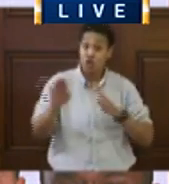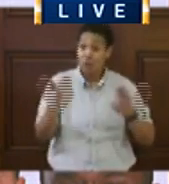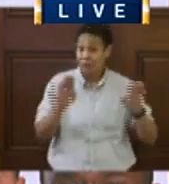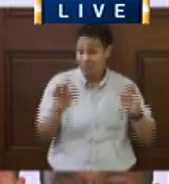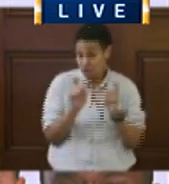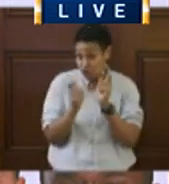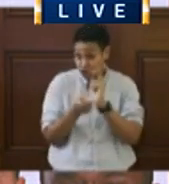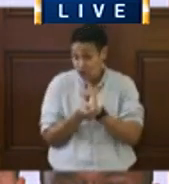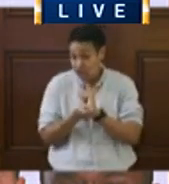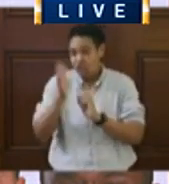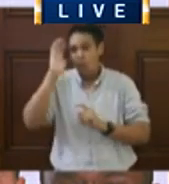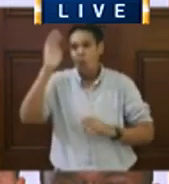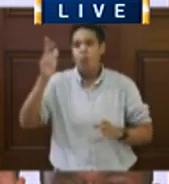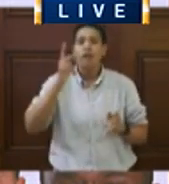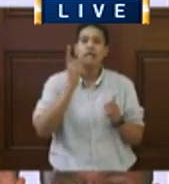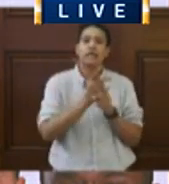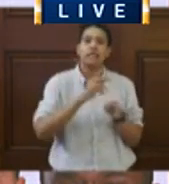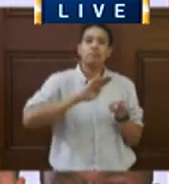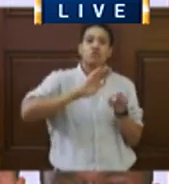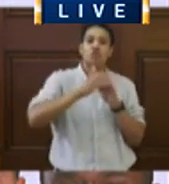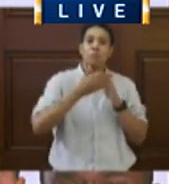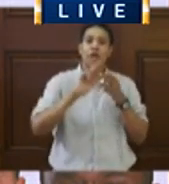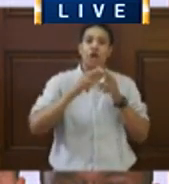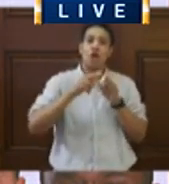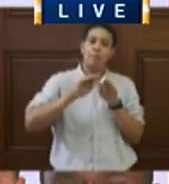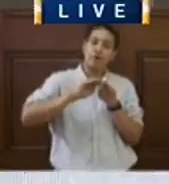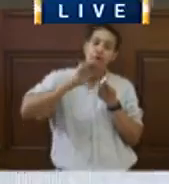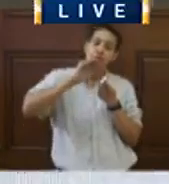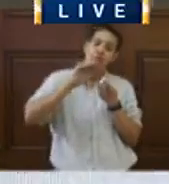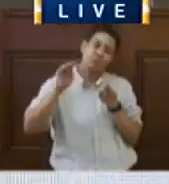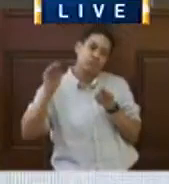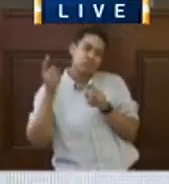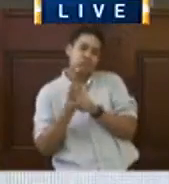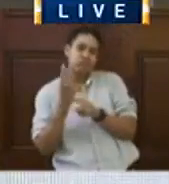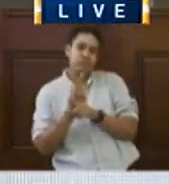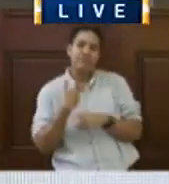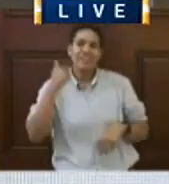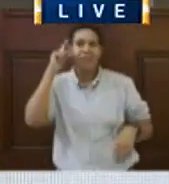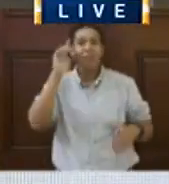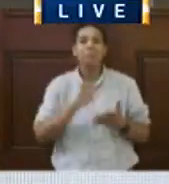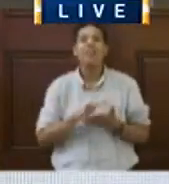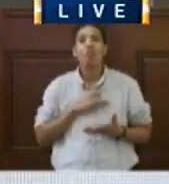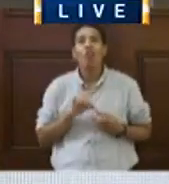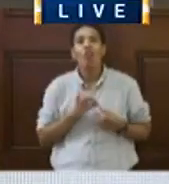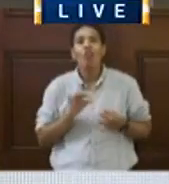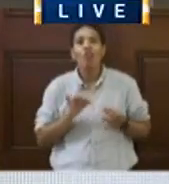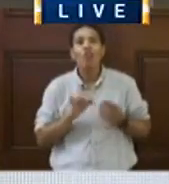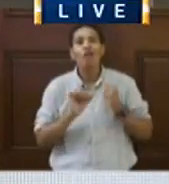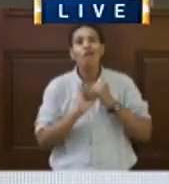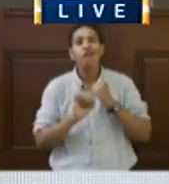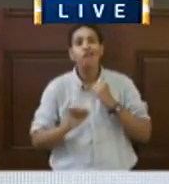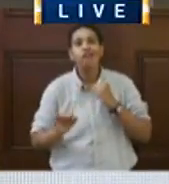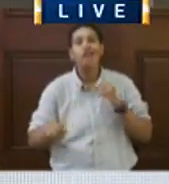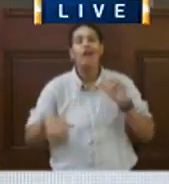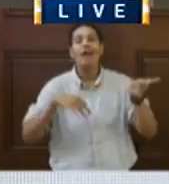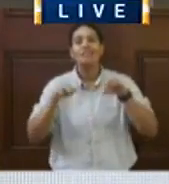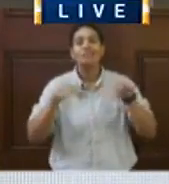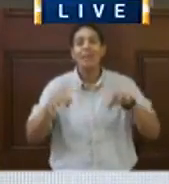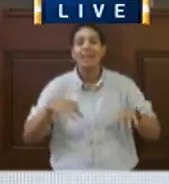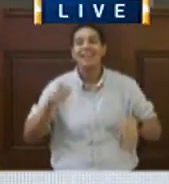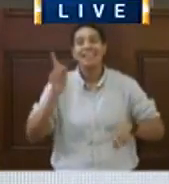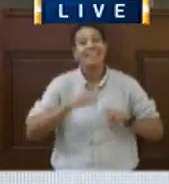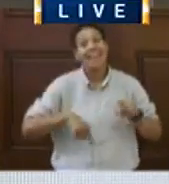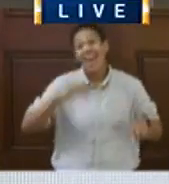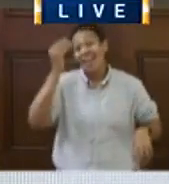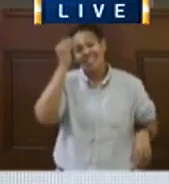will flatten the curve. So I believe I've taken up a lot of time explaining this. It can't be said